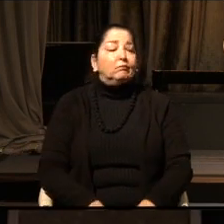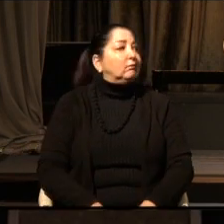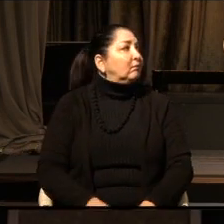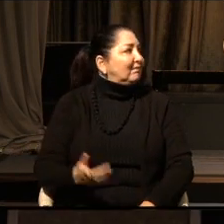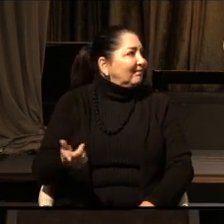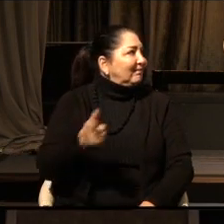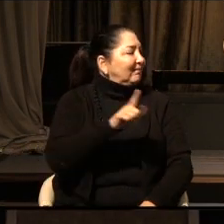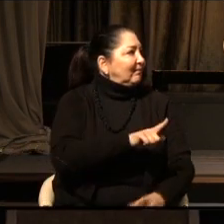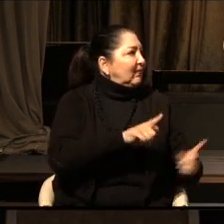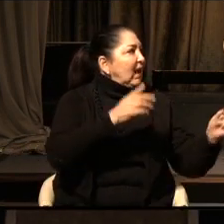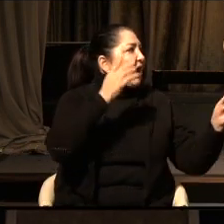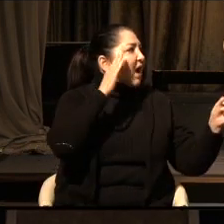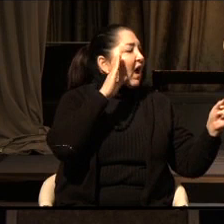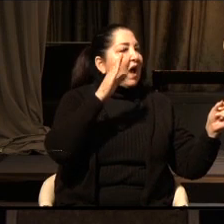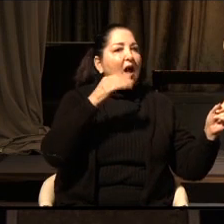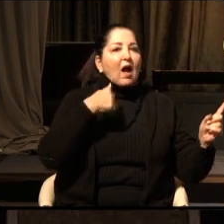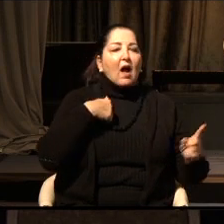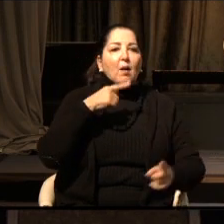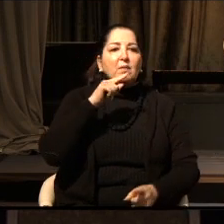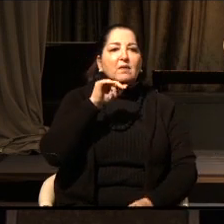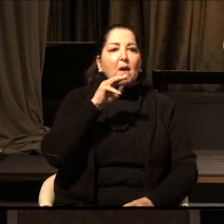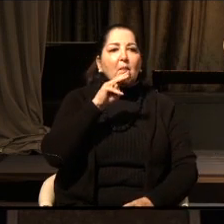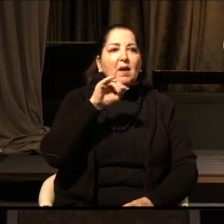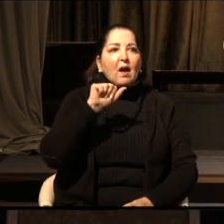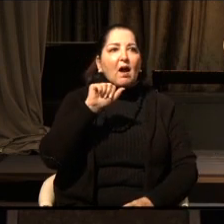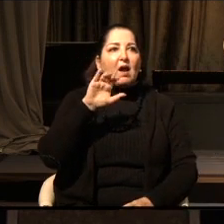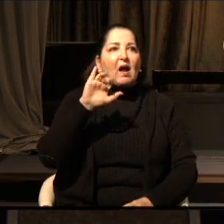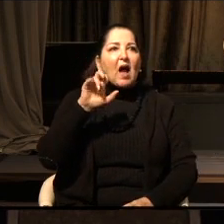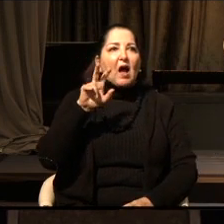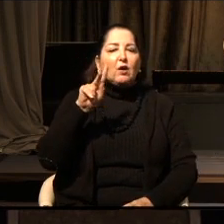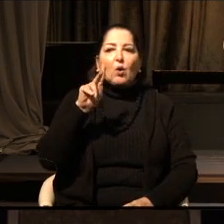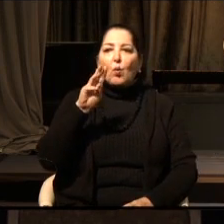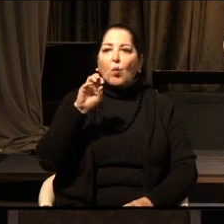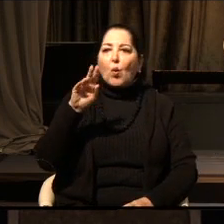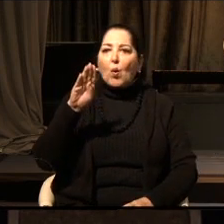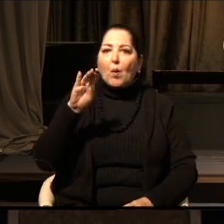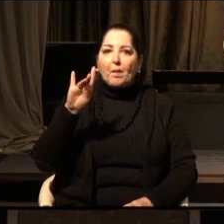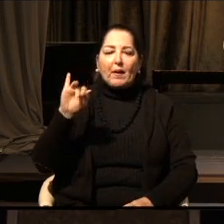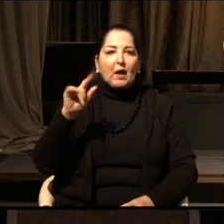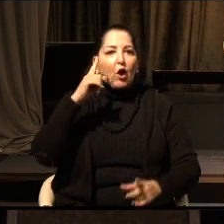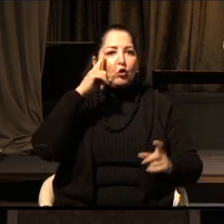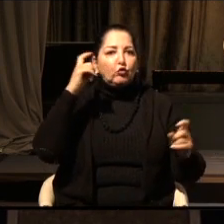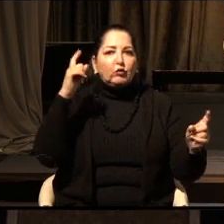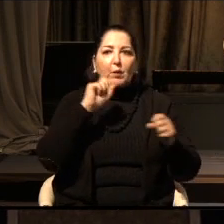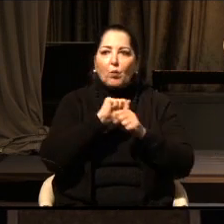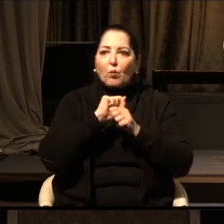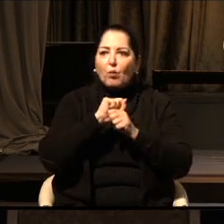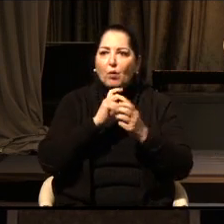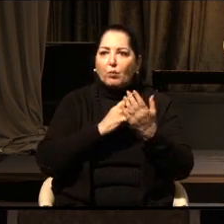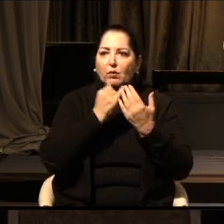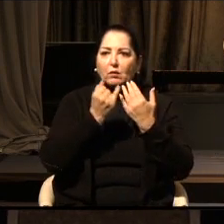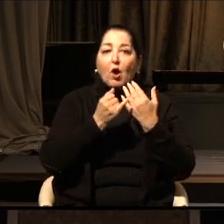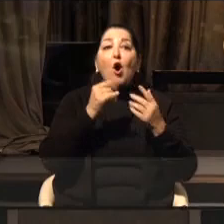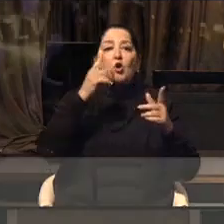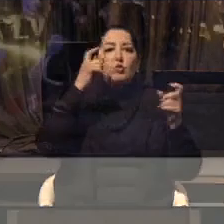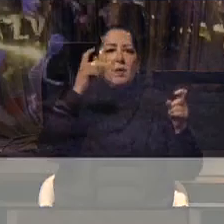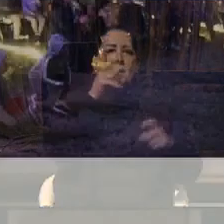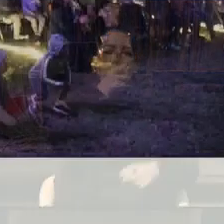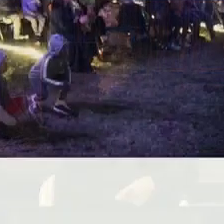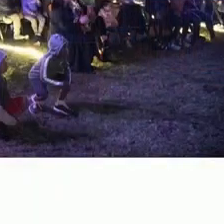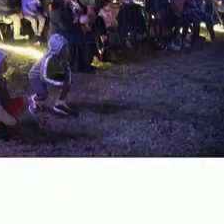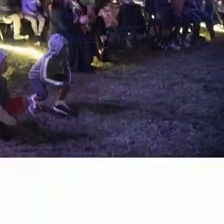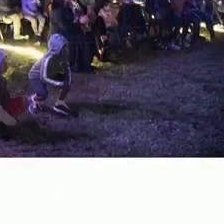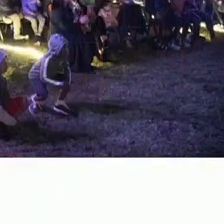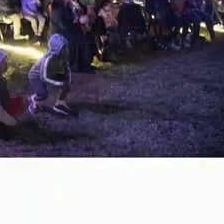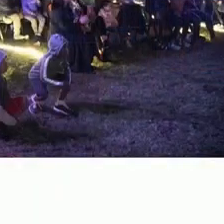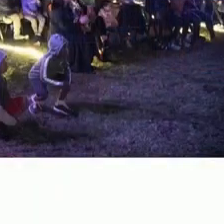Hi, I'm Tamia Khanbubi with Junebug Productions in New Orleans, Louisiana. Junebug recently moved into an